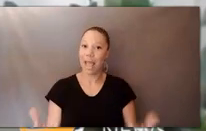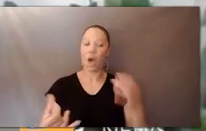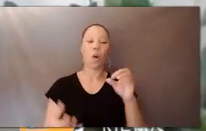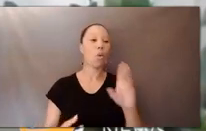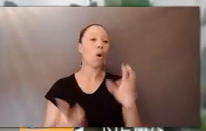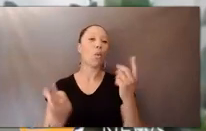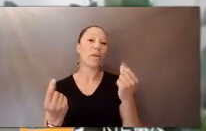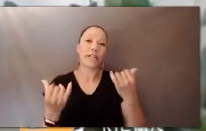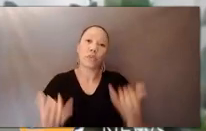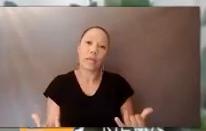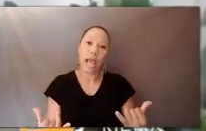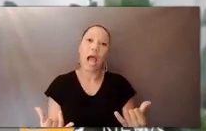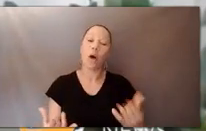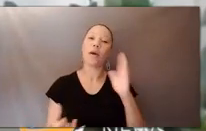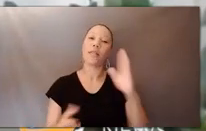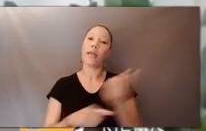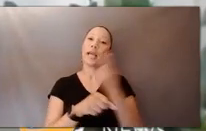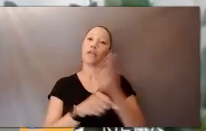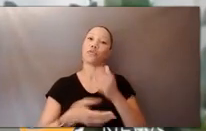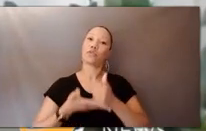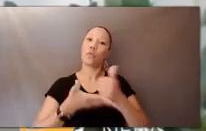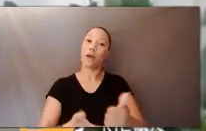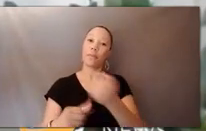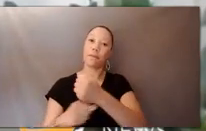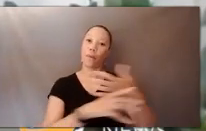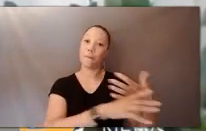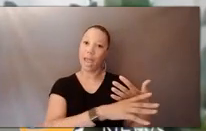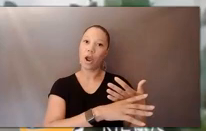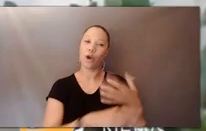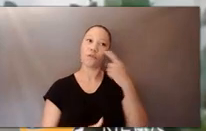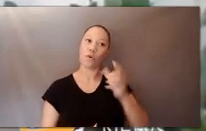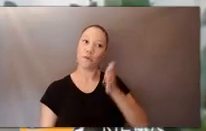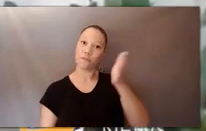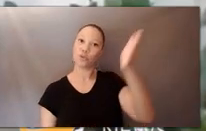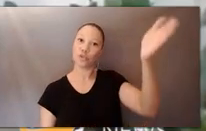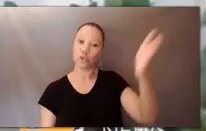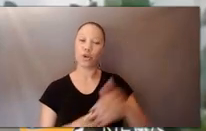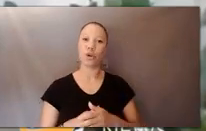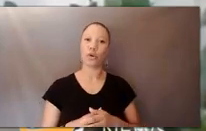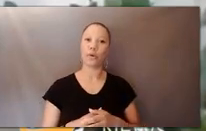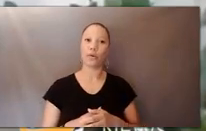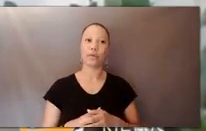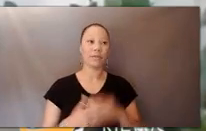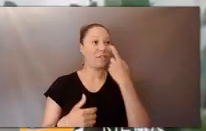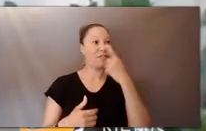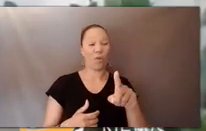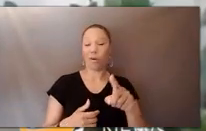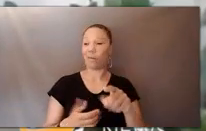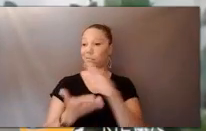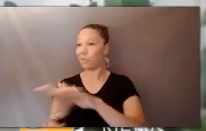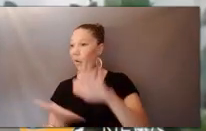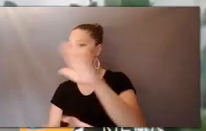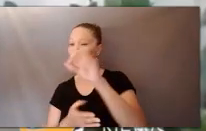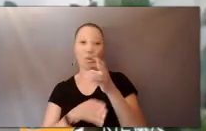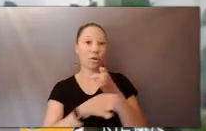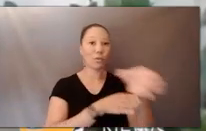now as a form of preparation to look ahead and where they're going to be going both either for college or for a